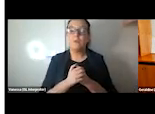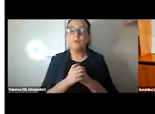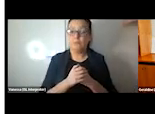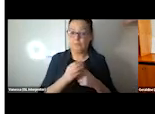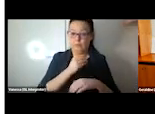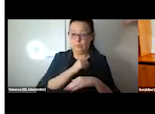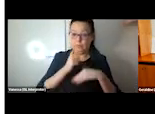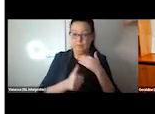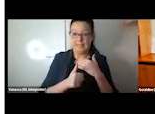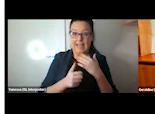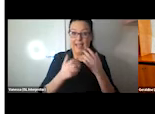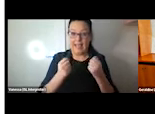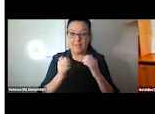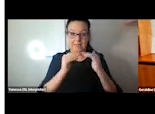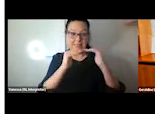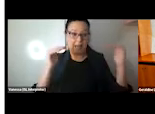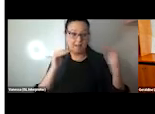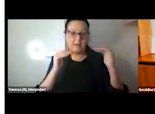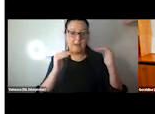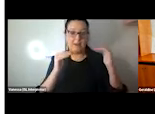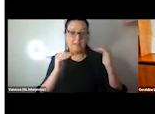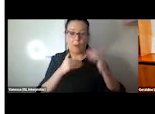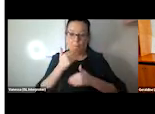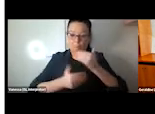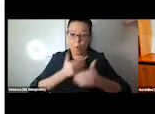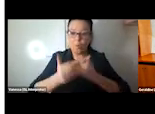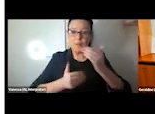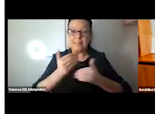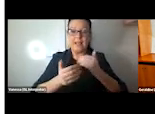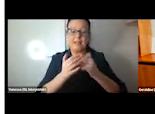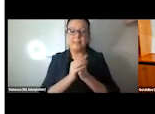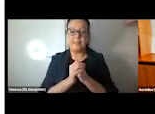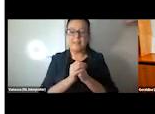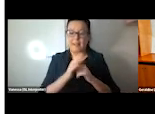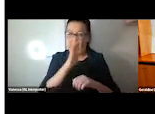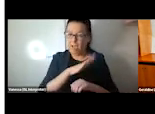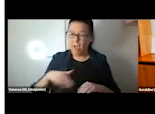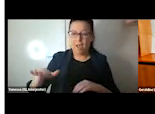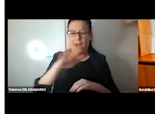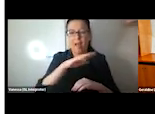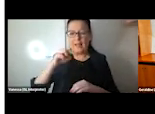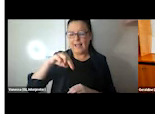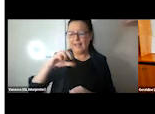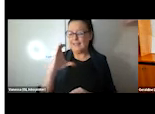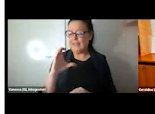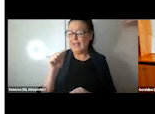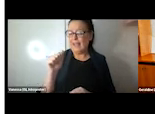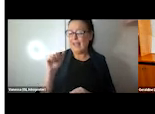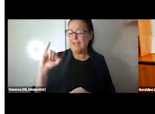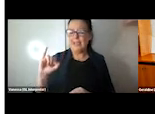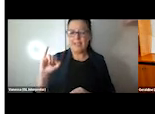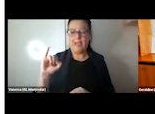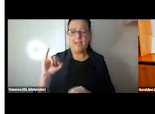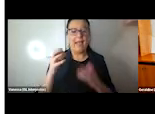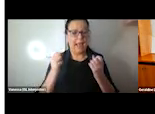standardized products and processes in all the areas of the NSEI activity. And these are products and